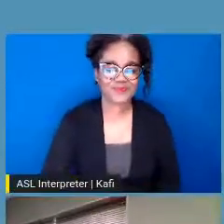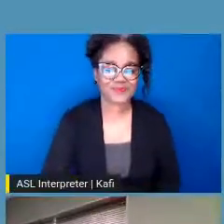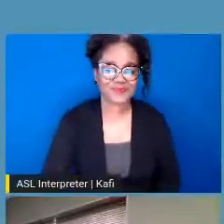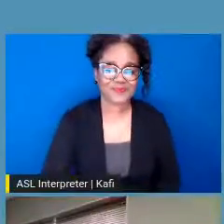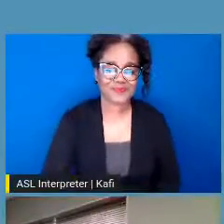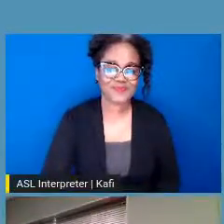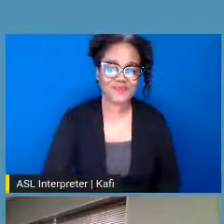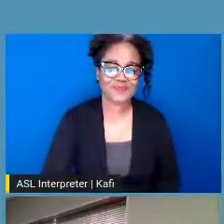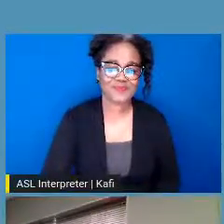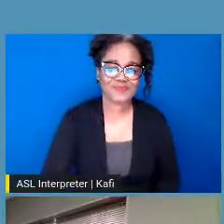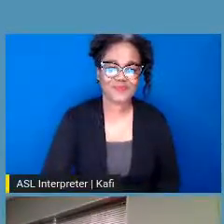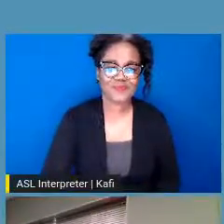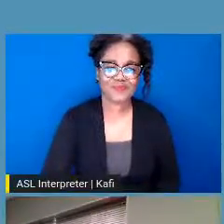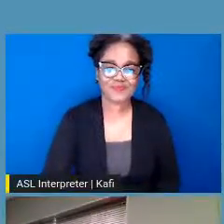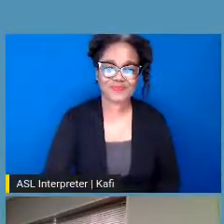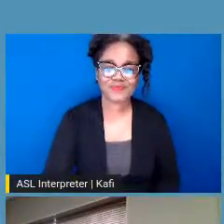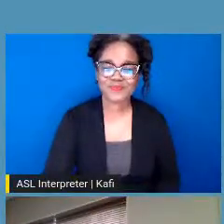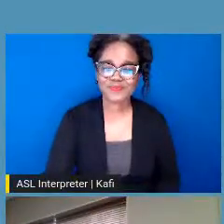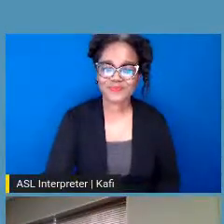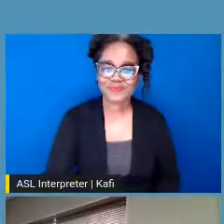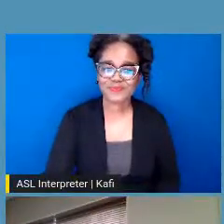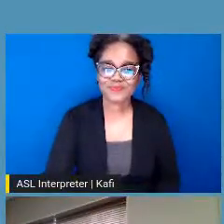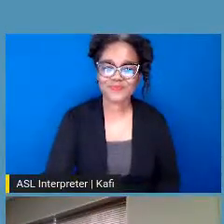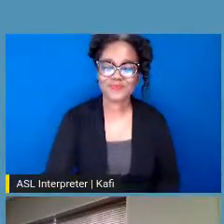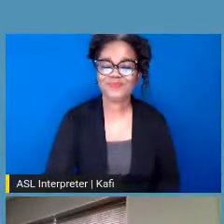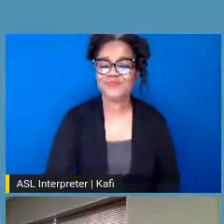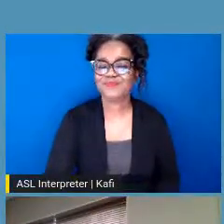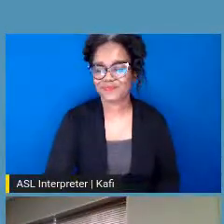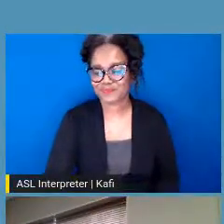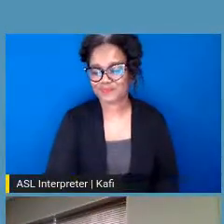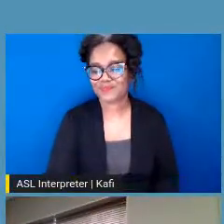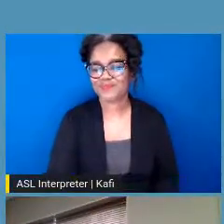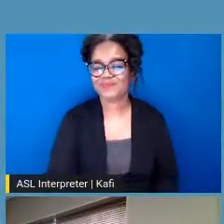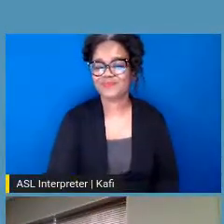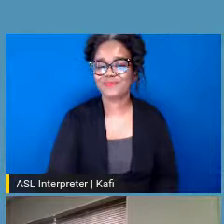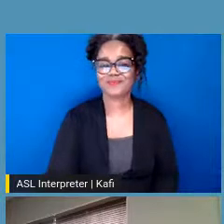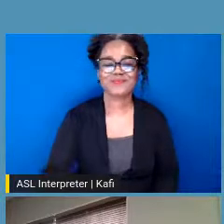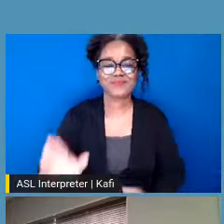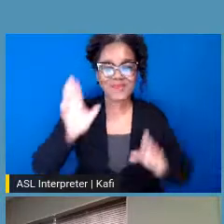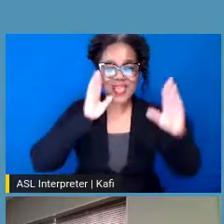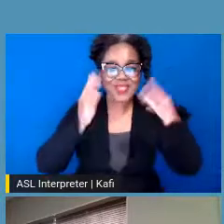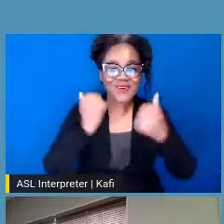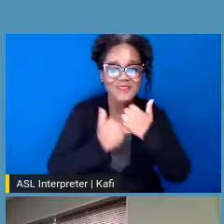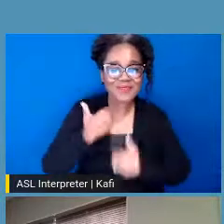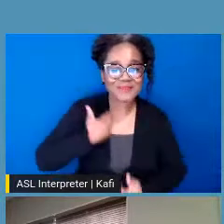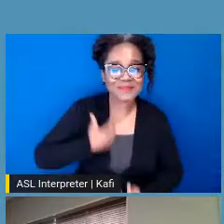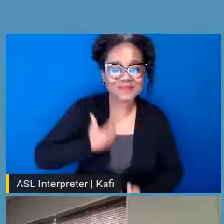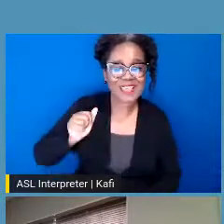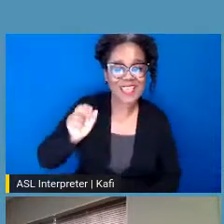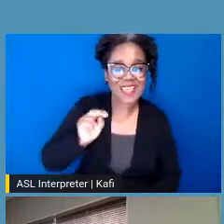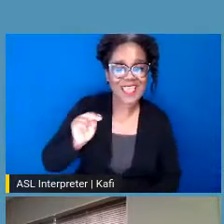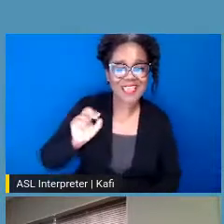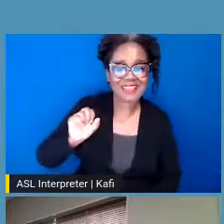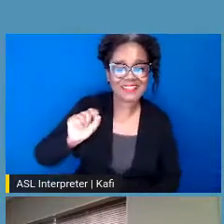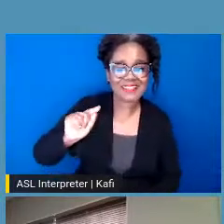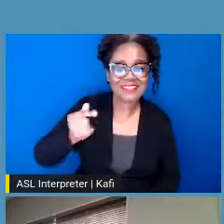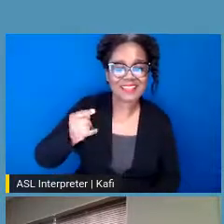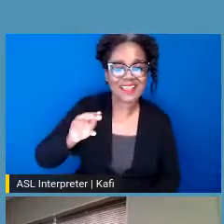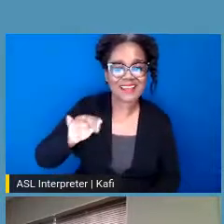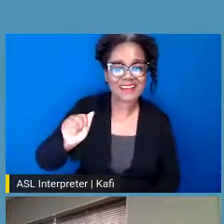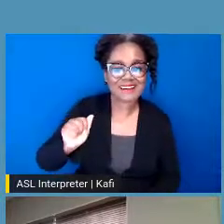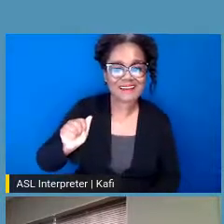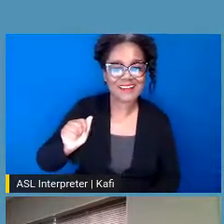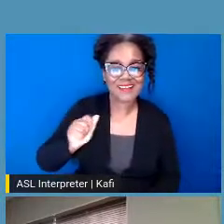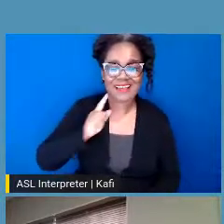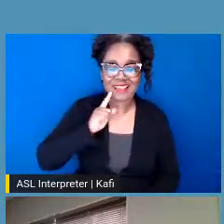Hi, everybody. My name is Stegina. Thank you, Avery, for that lovely introduction. I'm so delighted to be here speaking with all of you today. So